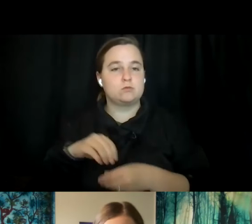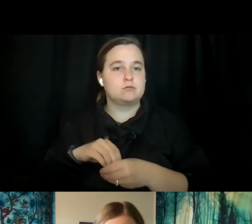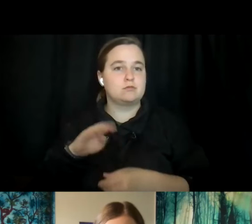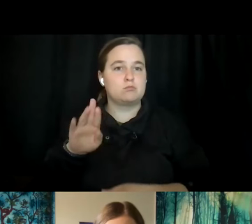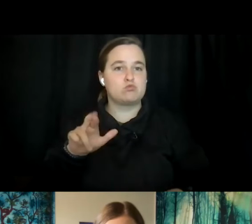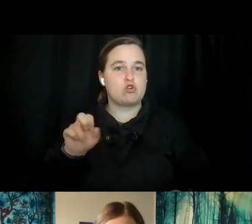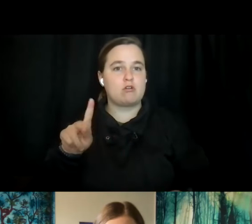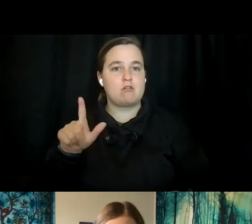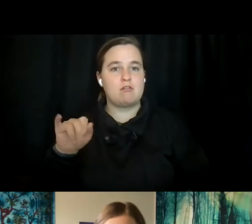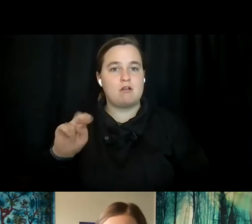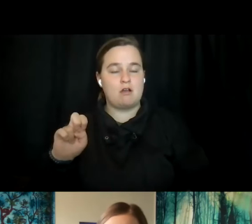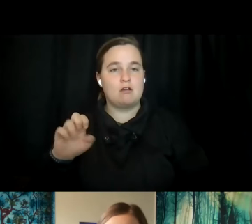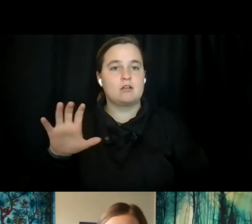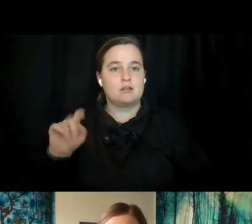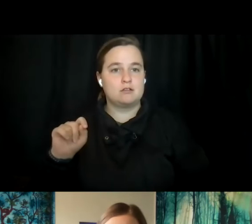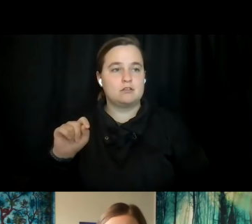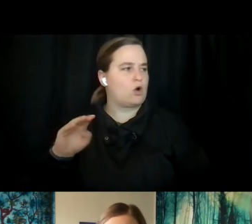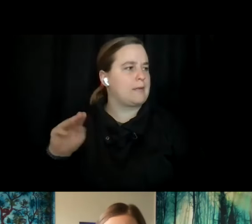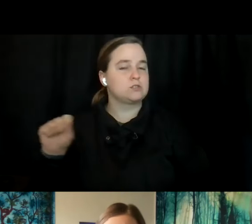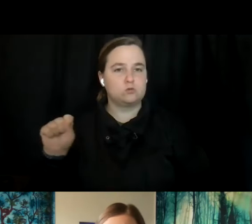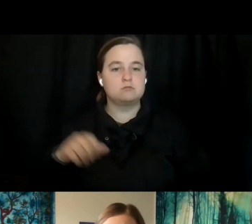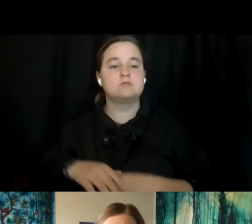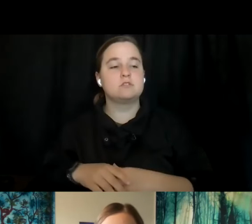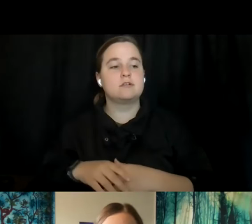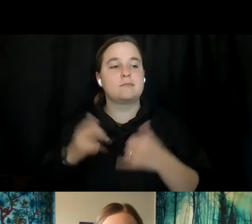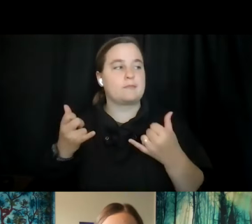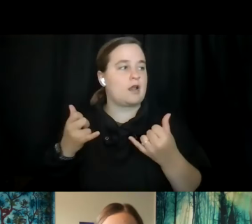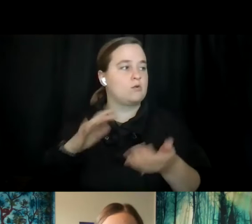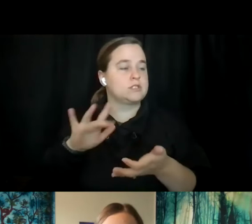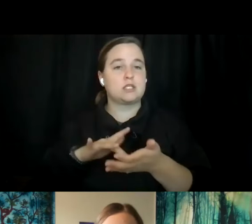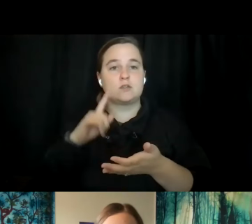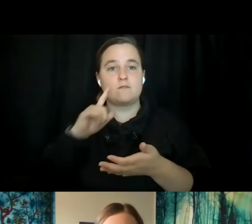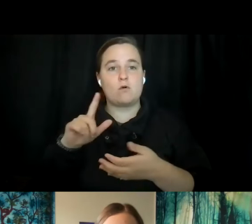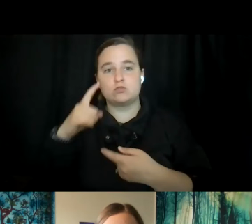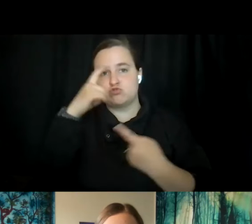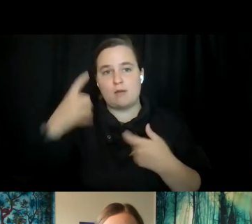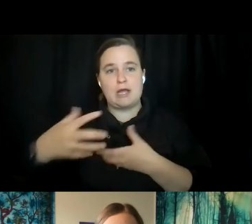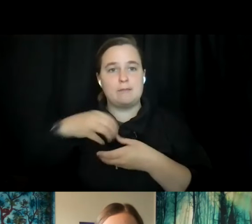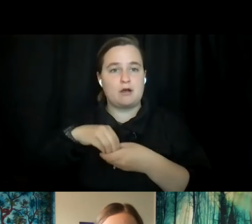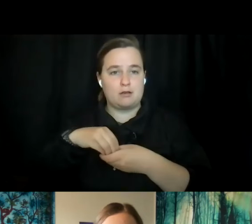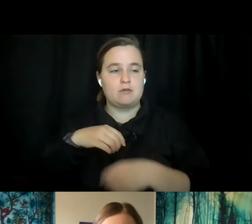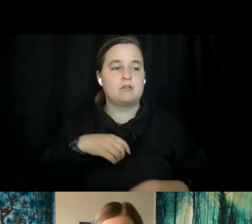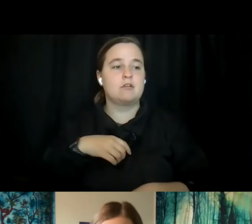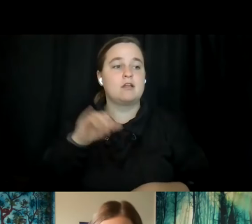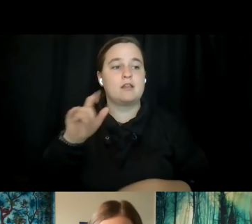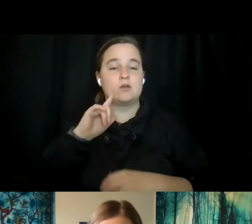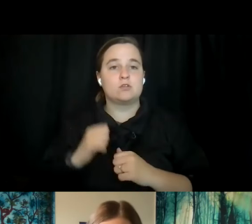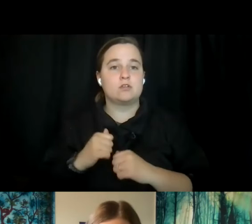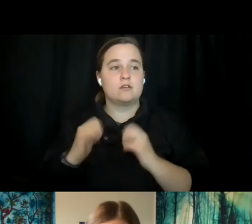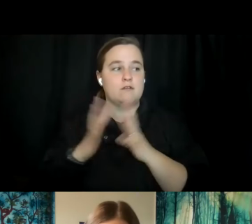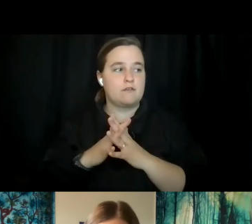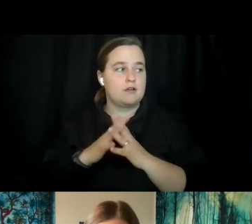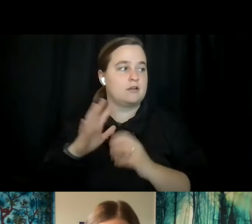is now the Center for Trauma and Embodiment. Yes, the Trauma Center was founded by Vanderkolk,